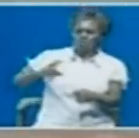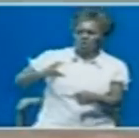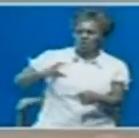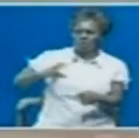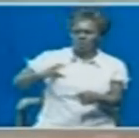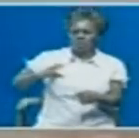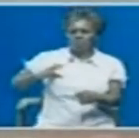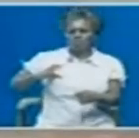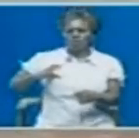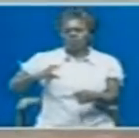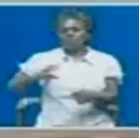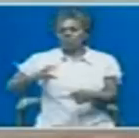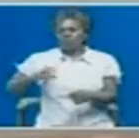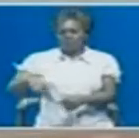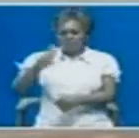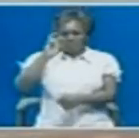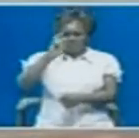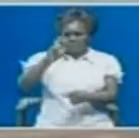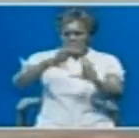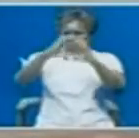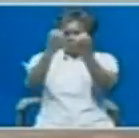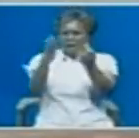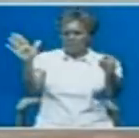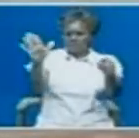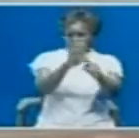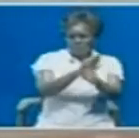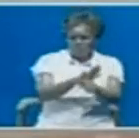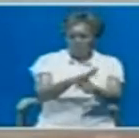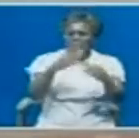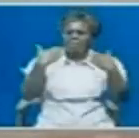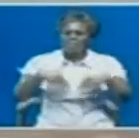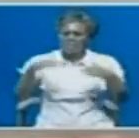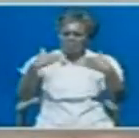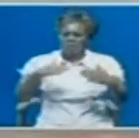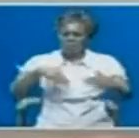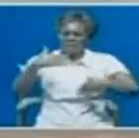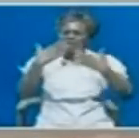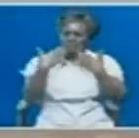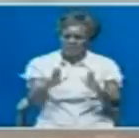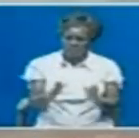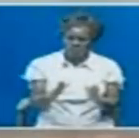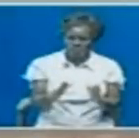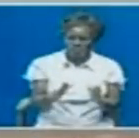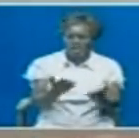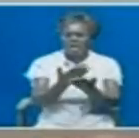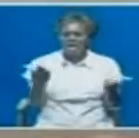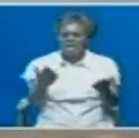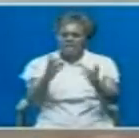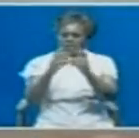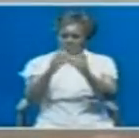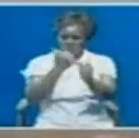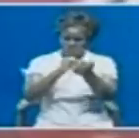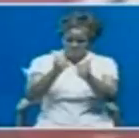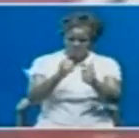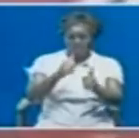where legends are involved. Because if you look all over the world, it's people who have play the sports or any game for that matter who